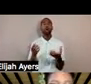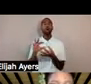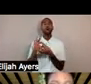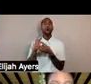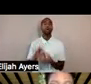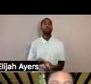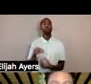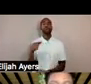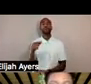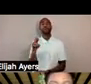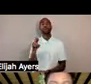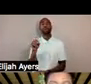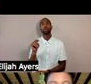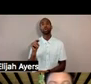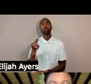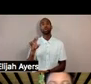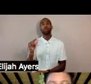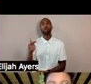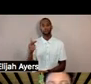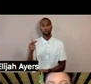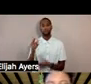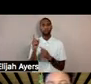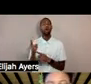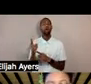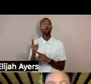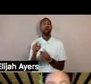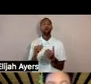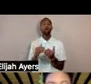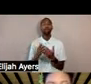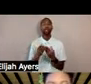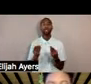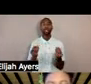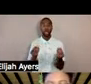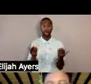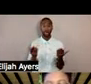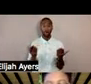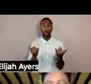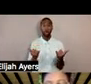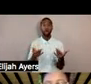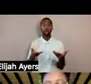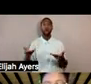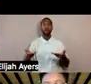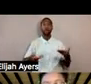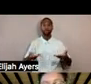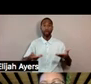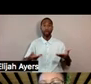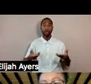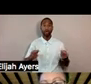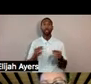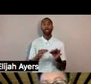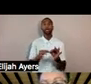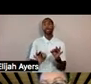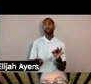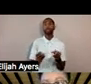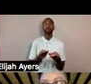moment. As a way to land here now, I'm inviting in a simple yet